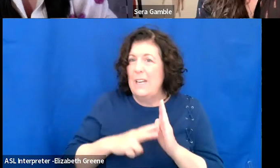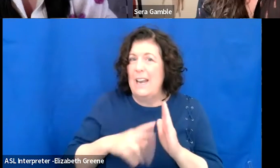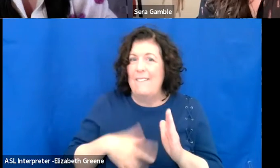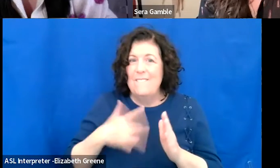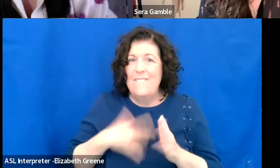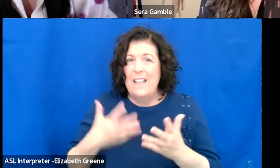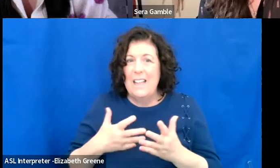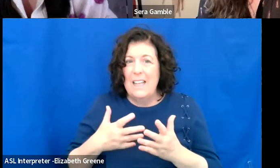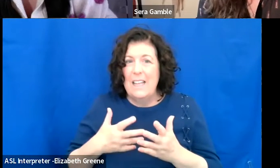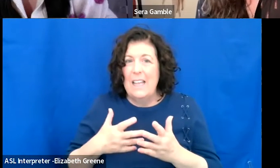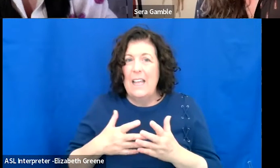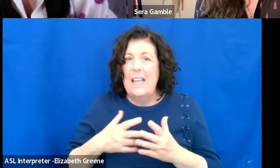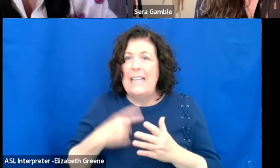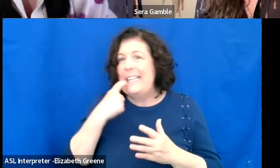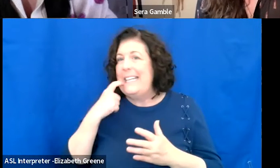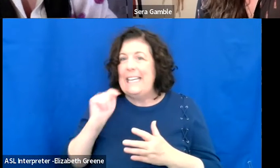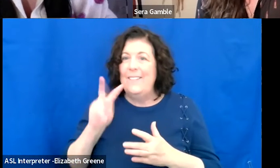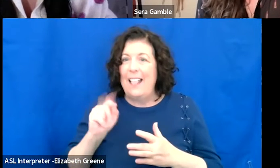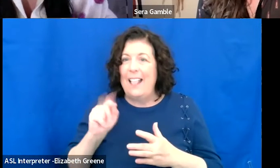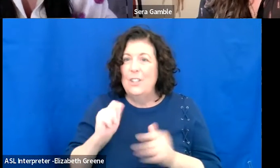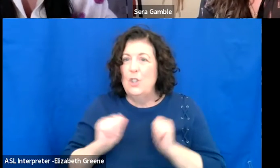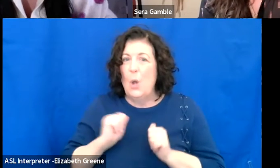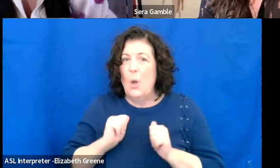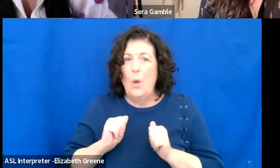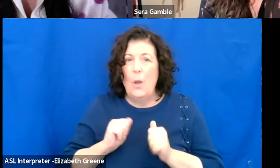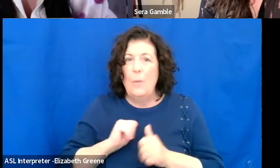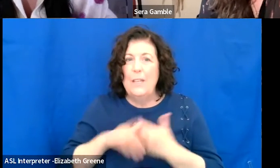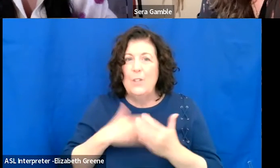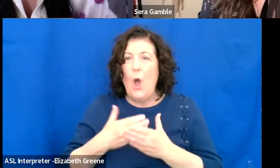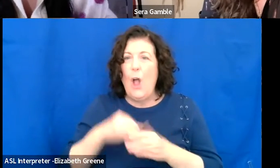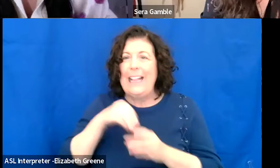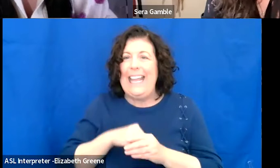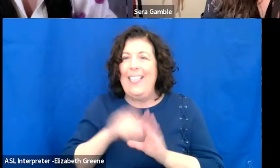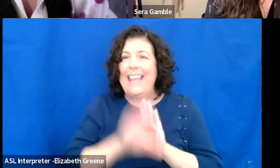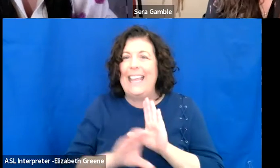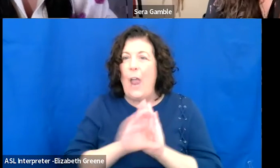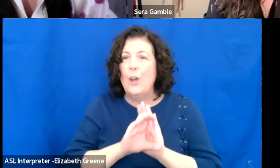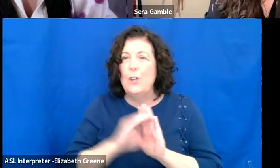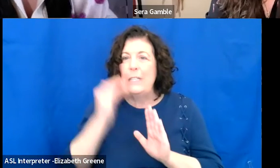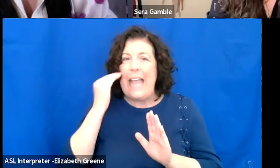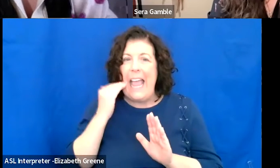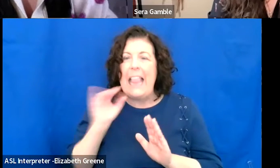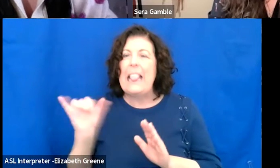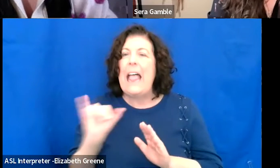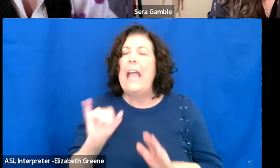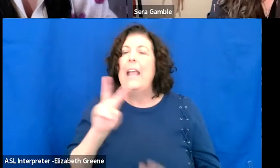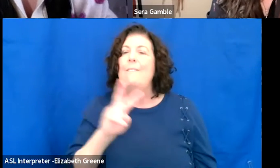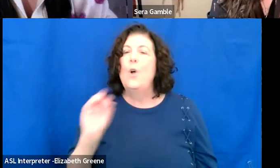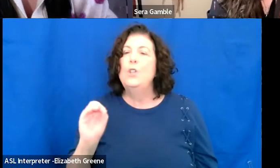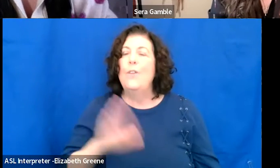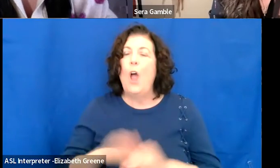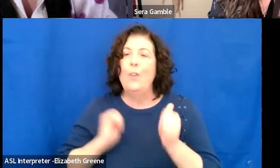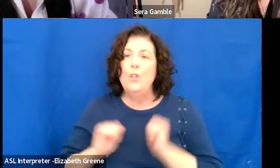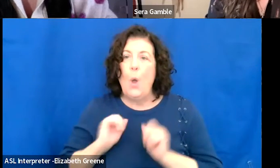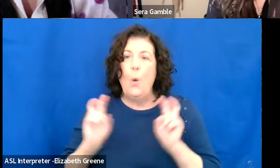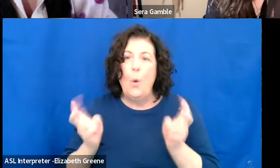an addictive TV show to read this book because it was all in this character's head. Sort of like, you know, the voiceover on the show is the